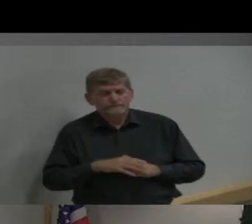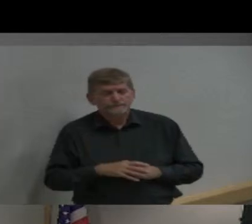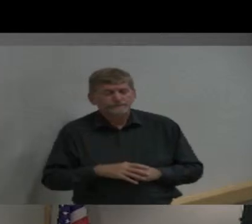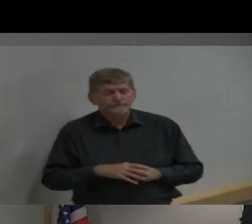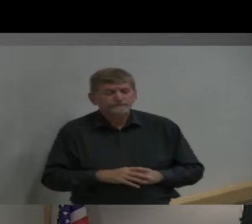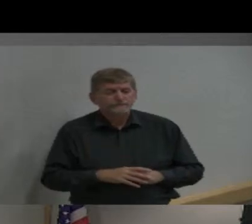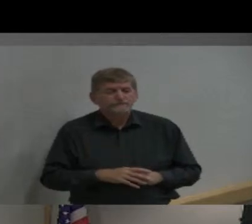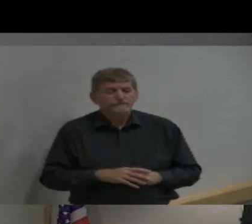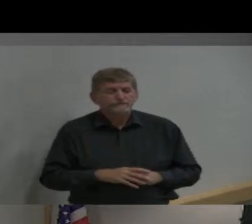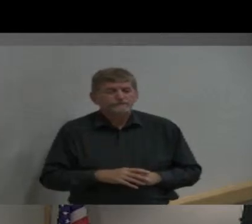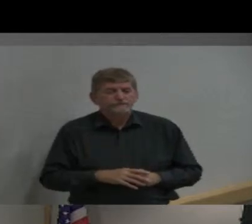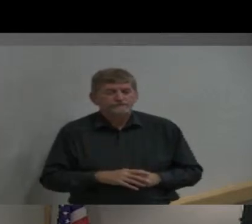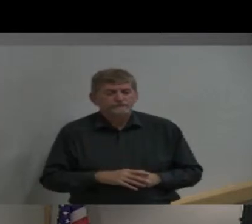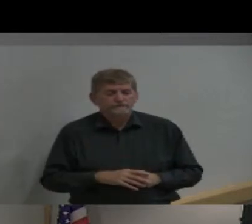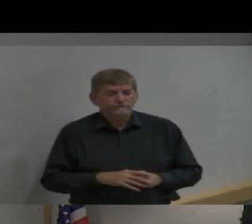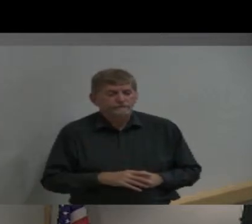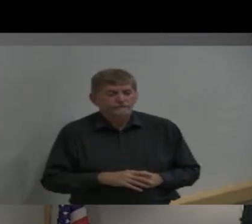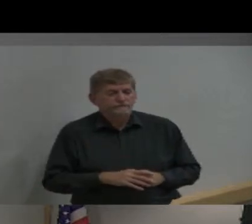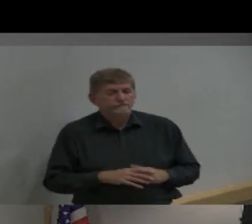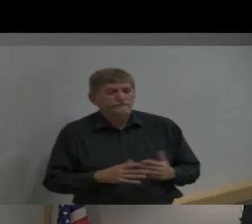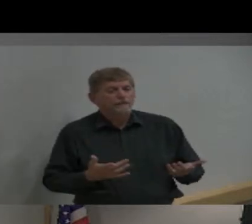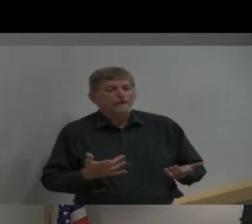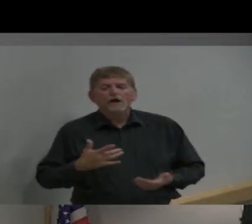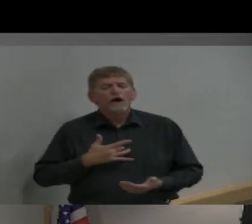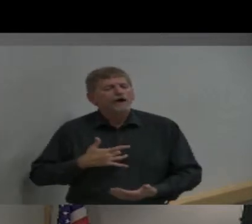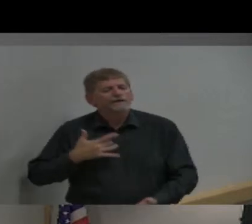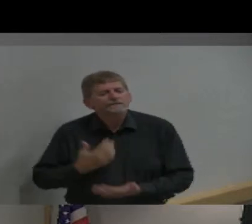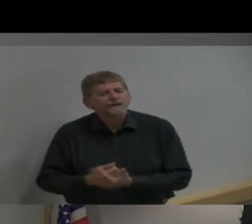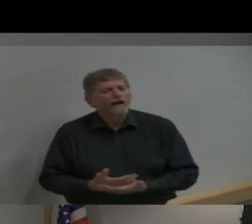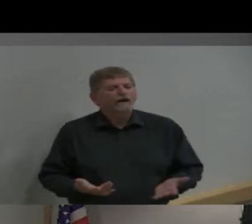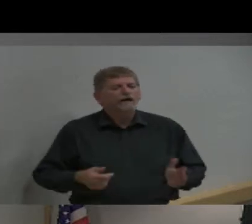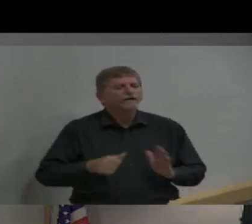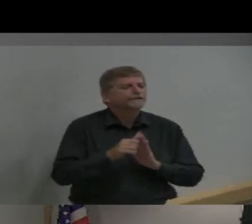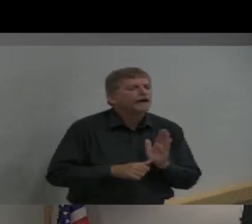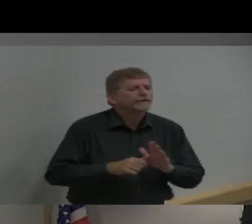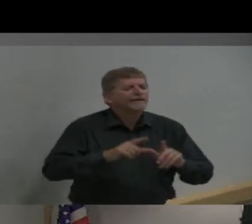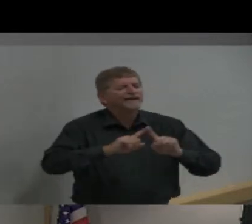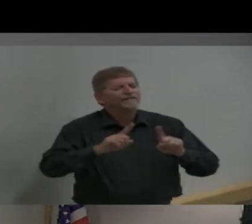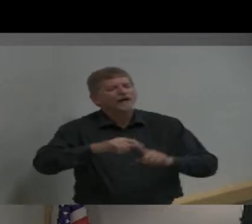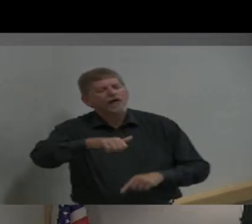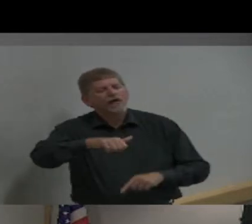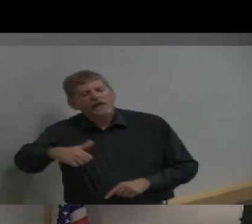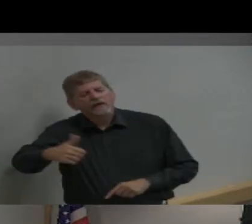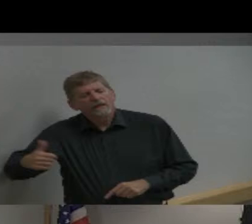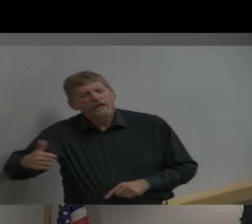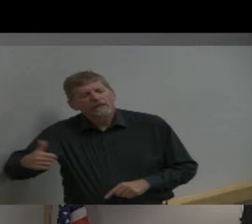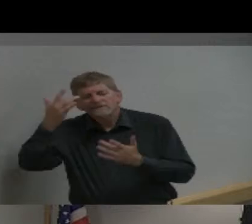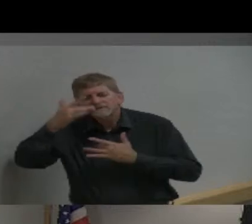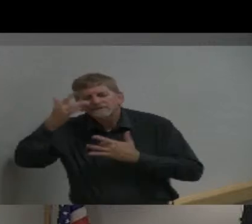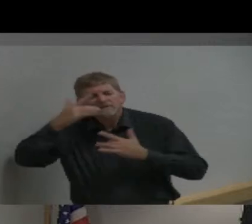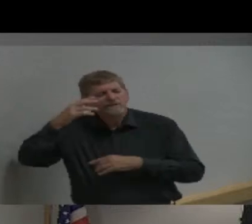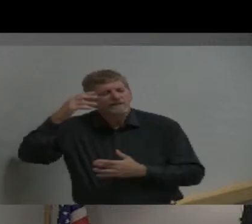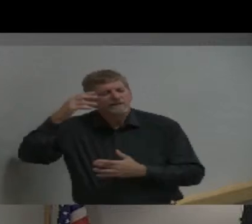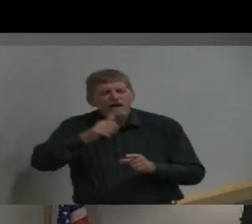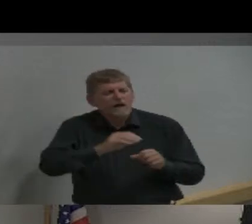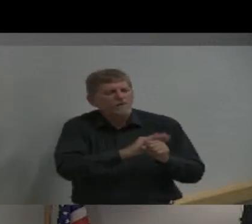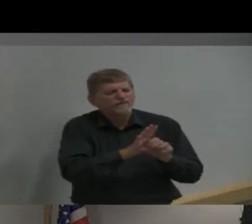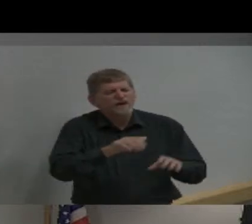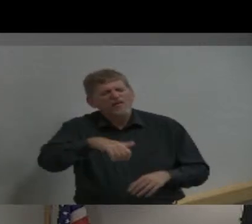surgeries happening. So yes, all of the baseline disease that we care for is, and all of the elective work